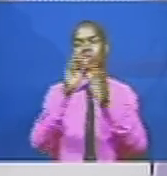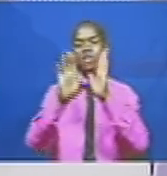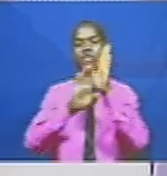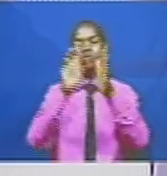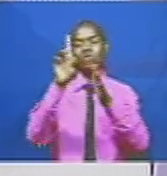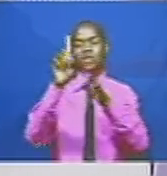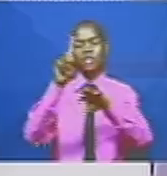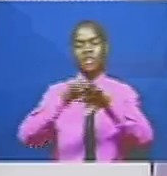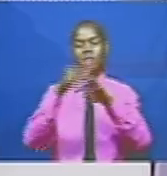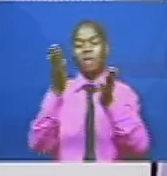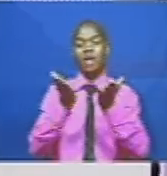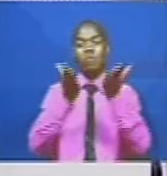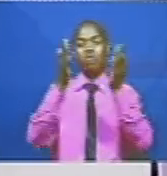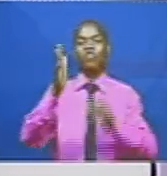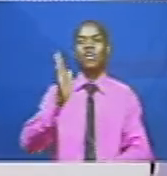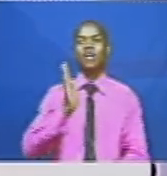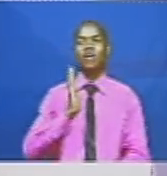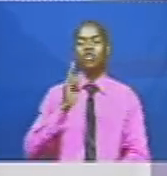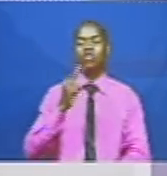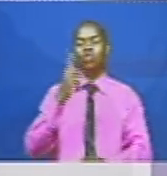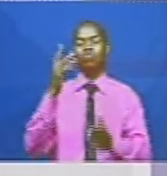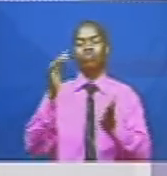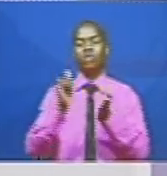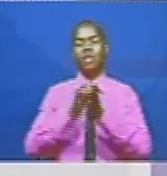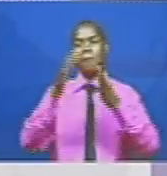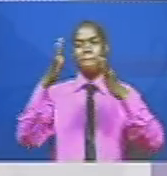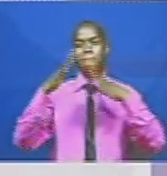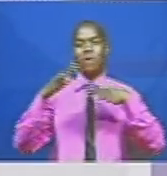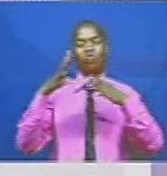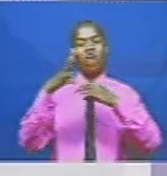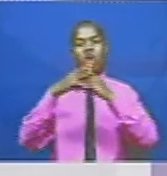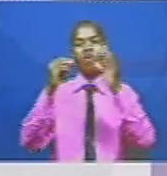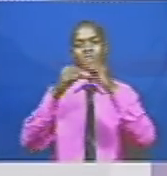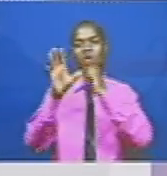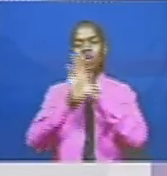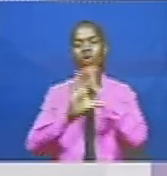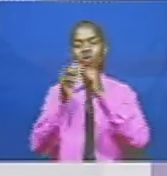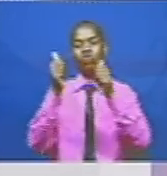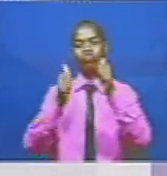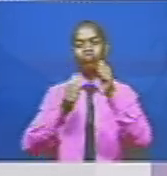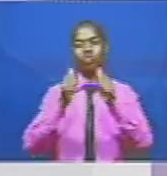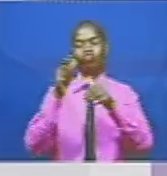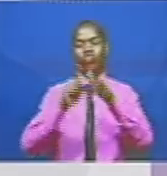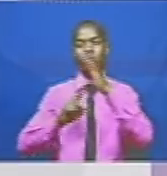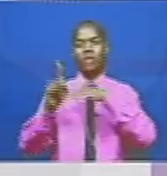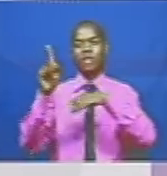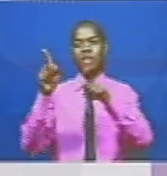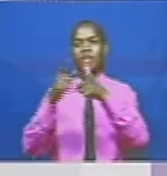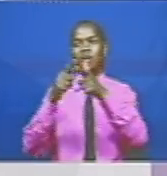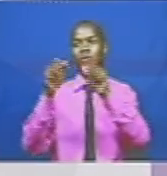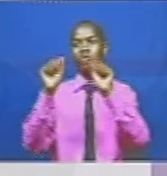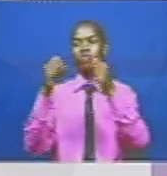our security, so that clients are comfortable with the countries they are booking holidays to. It will be an upper hand for